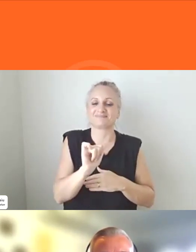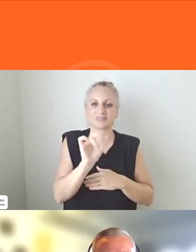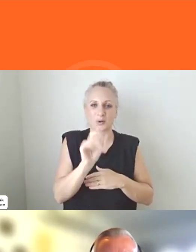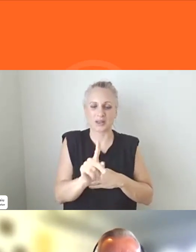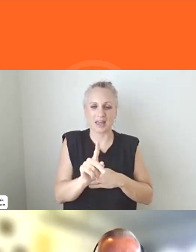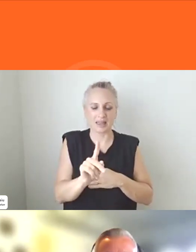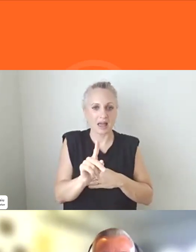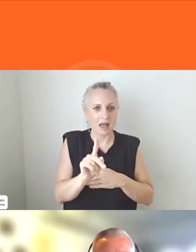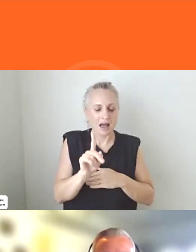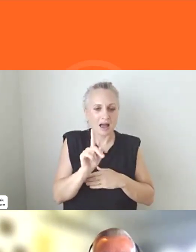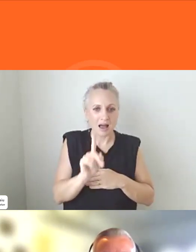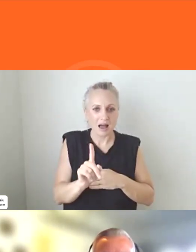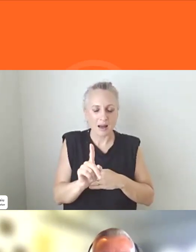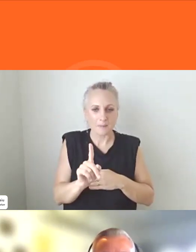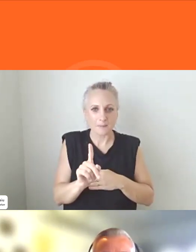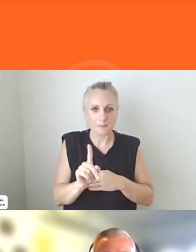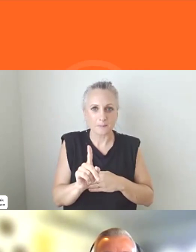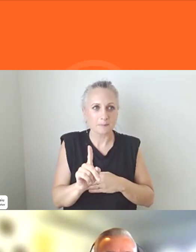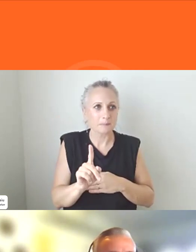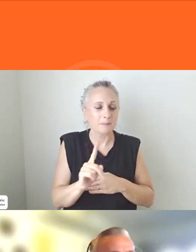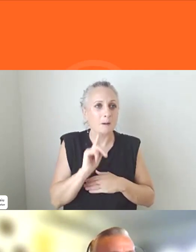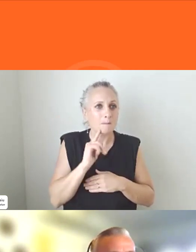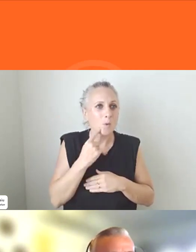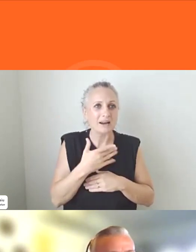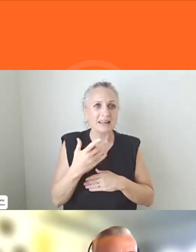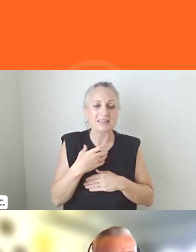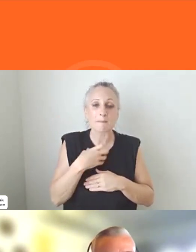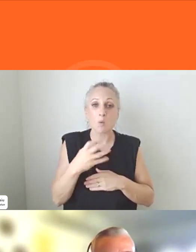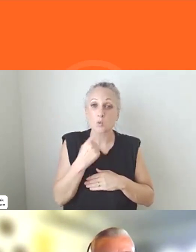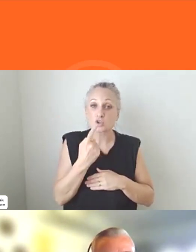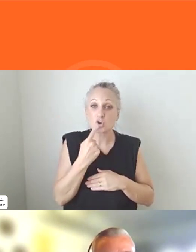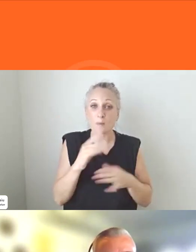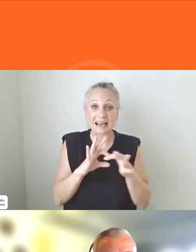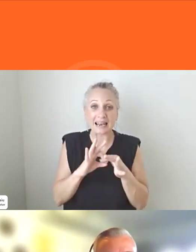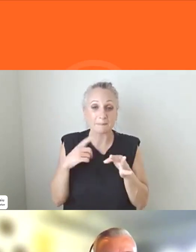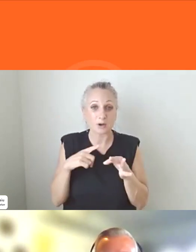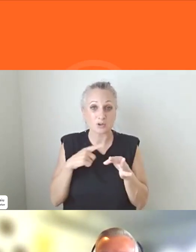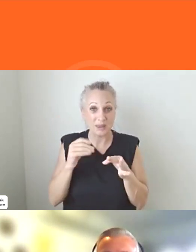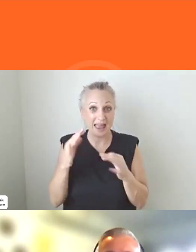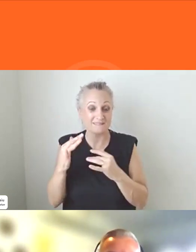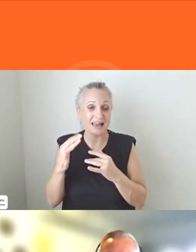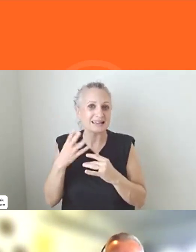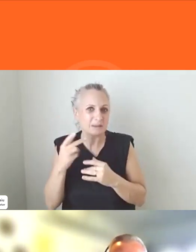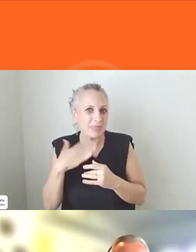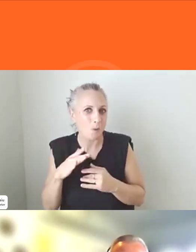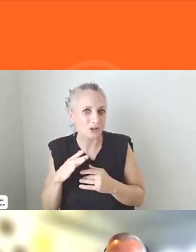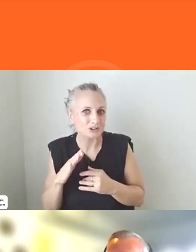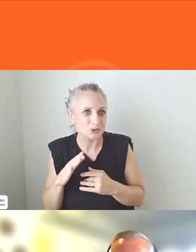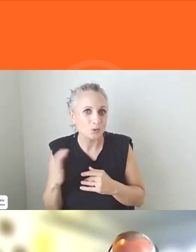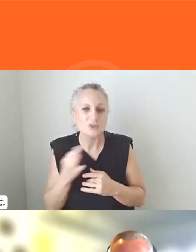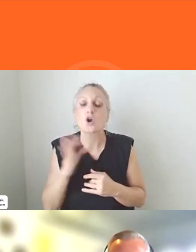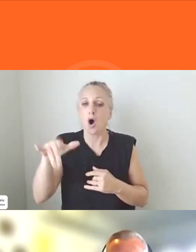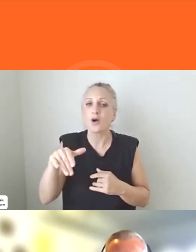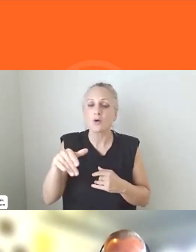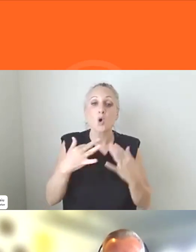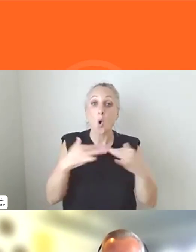Okay. Paul, did you have anything on that one? Or we've got someone in the audience who wants to ask something too. Let's go to the audience question.